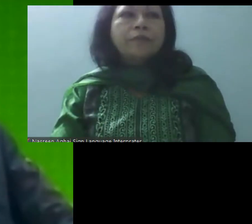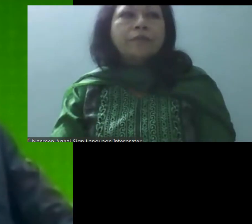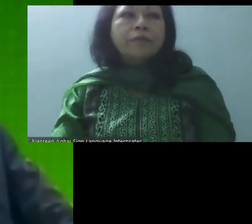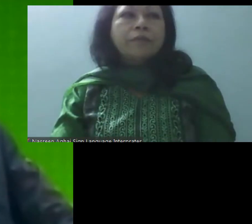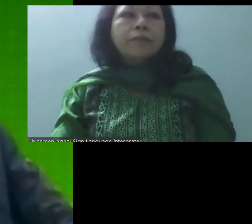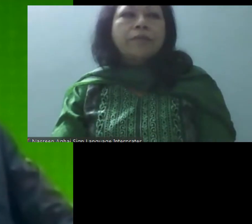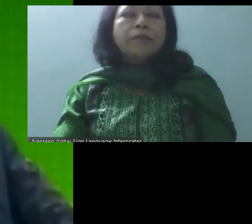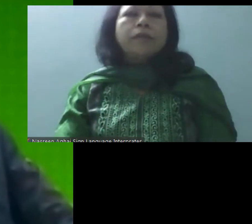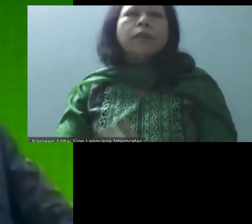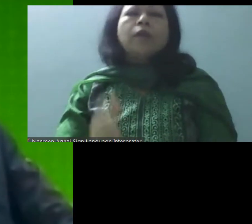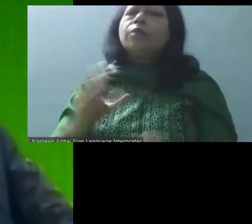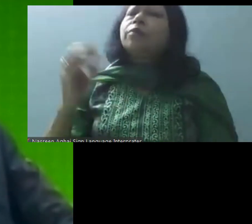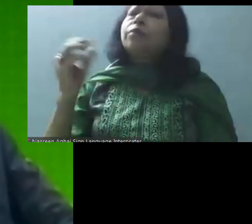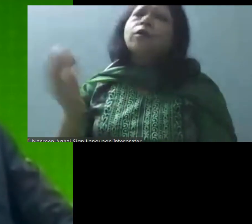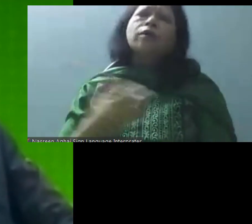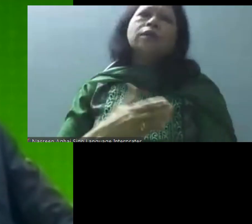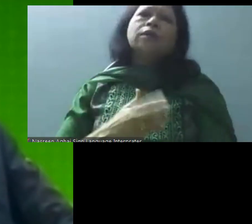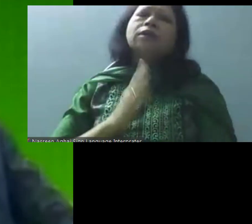Moving past,